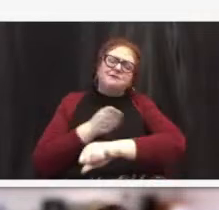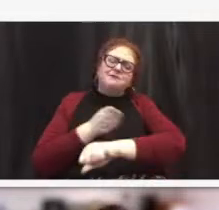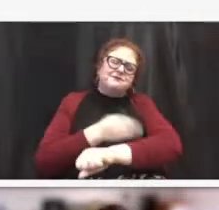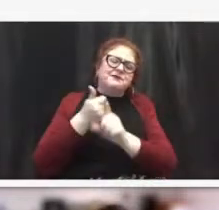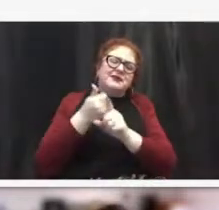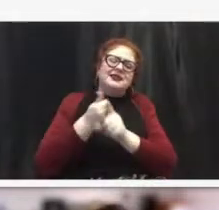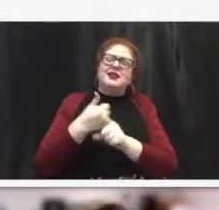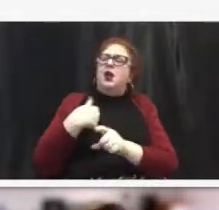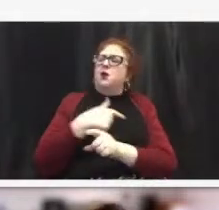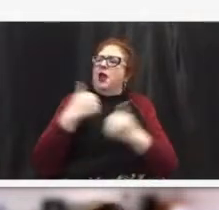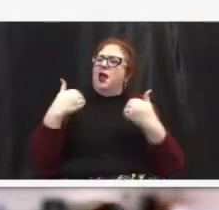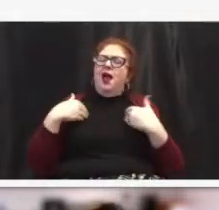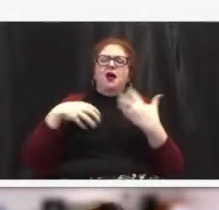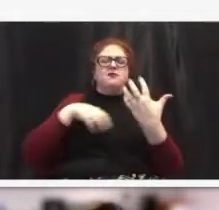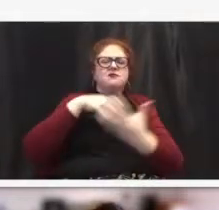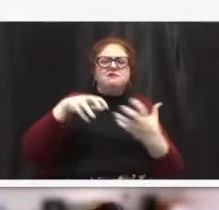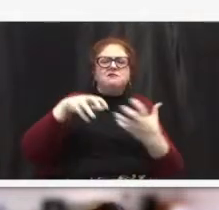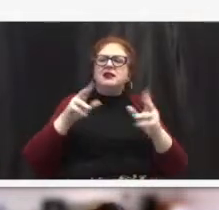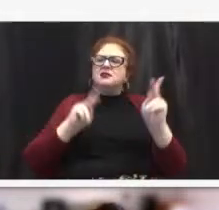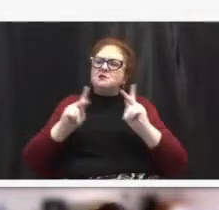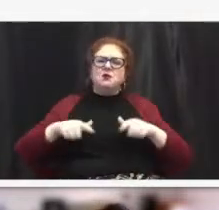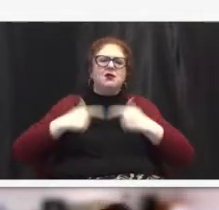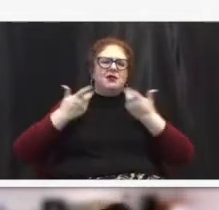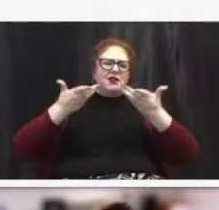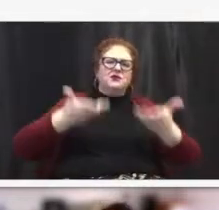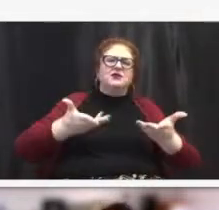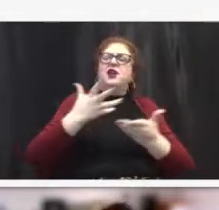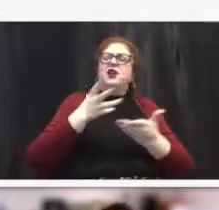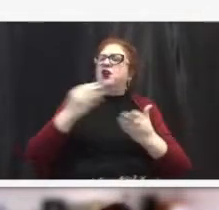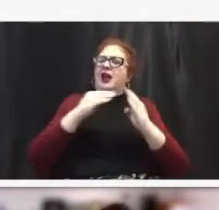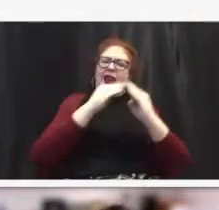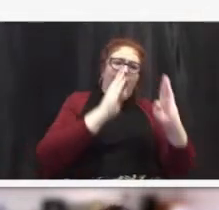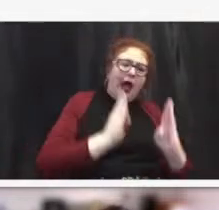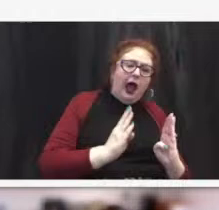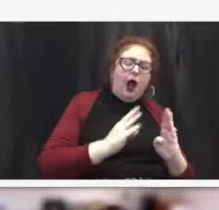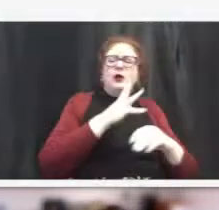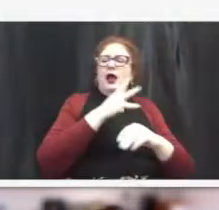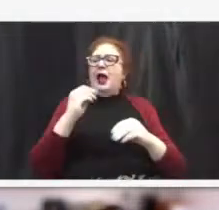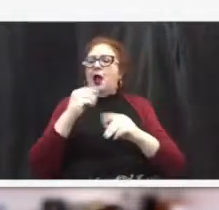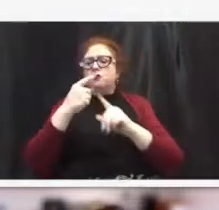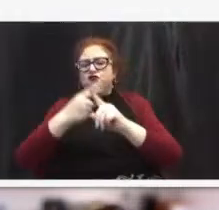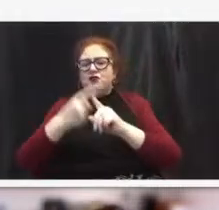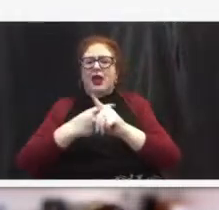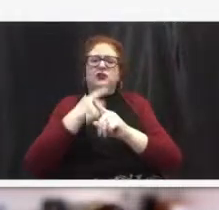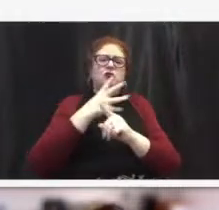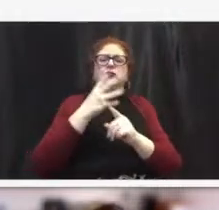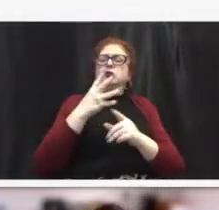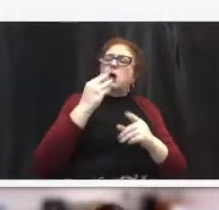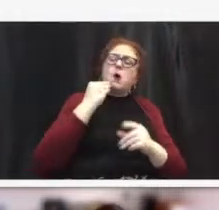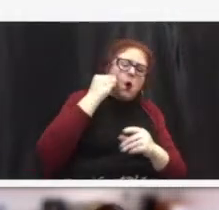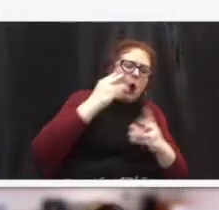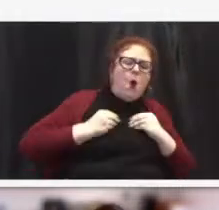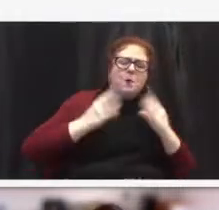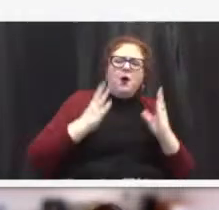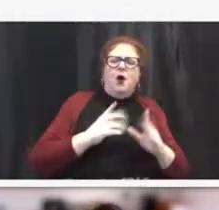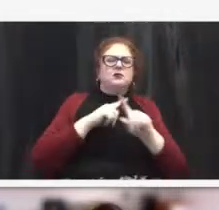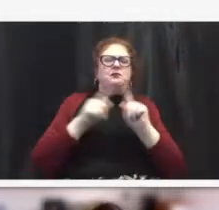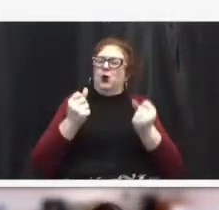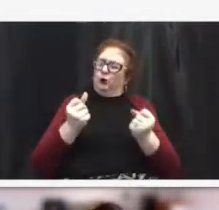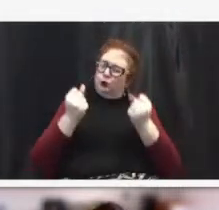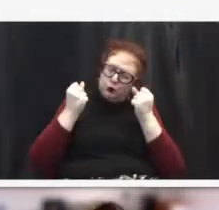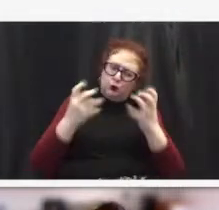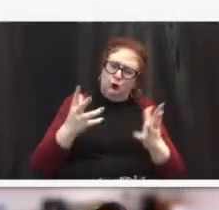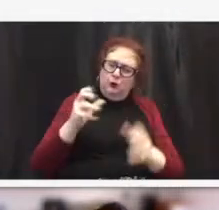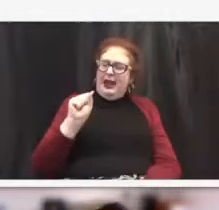apartments, houses that are rented, and homeowners. But I think what too many Airbnbs can do is it can hollow out